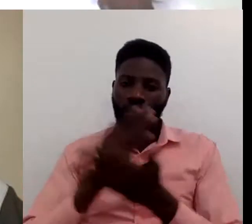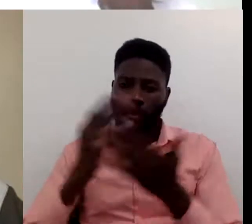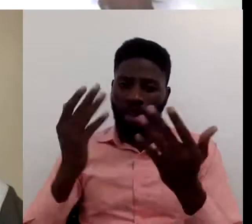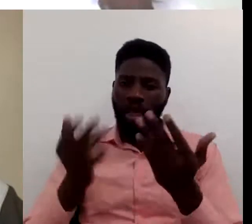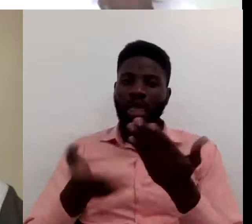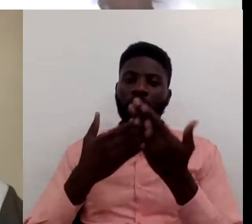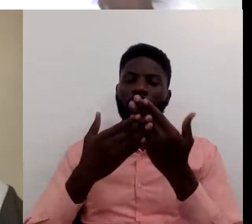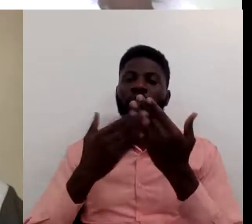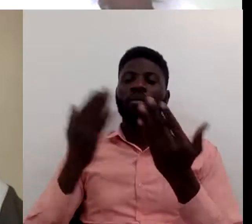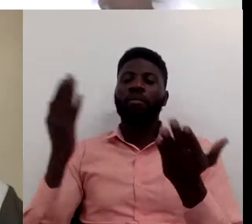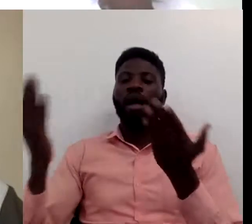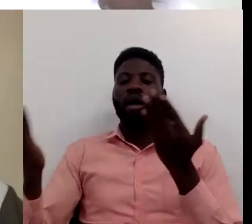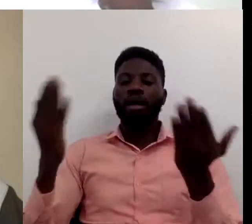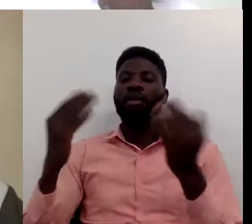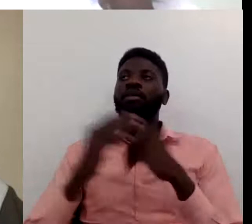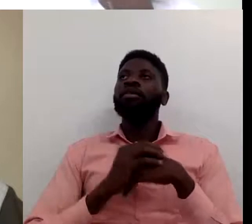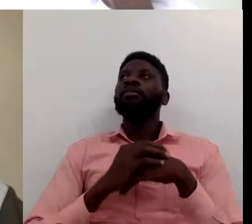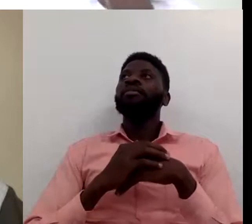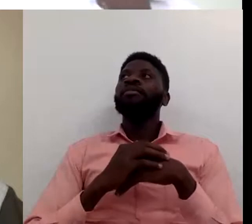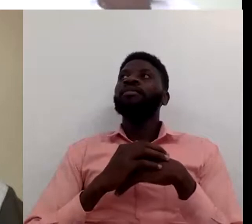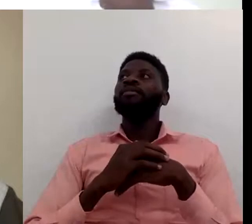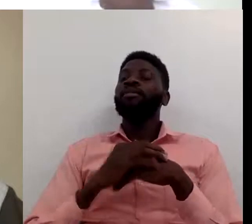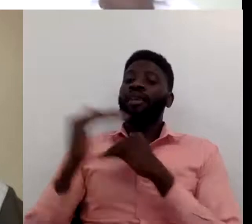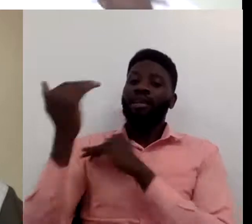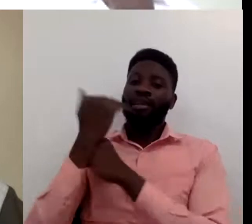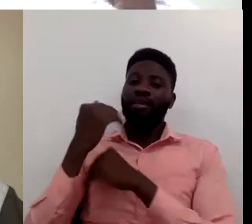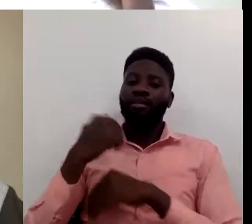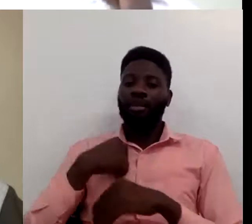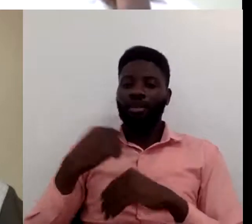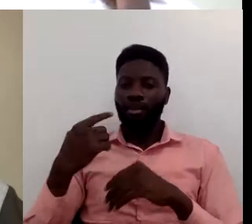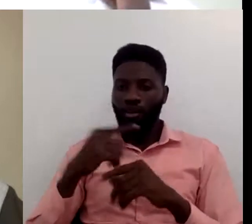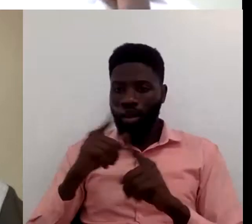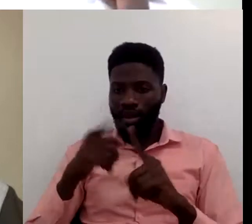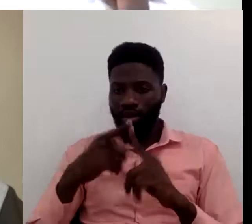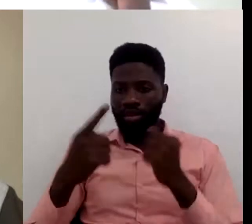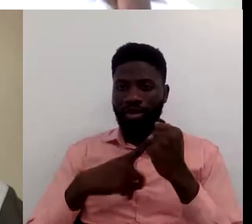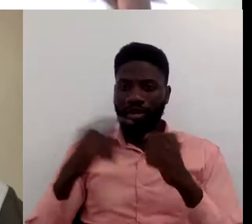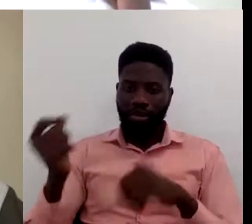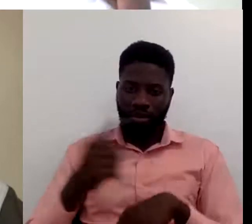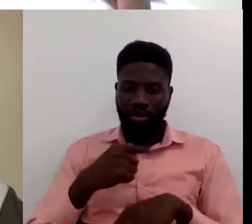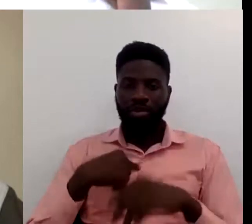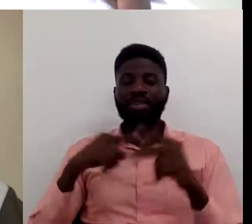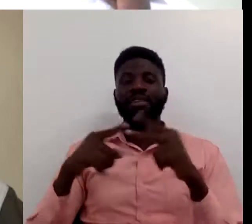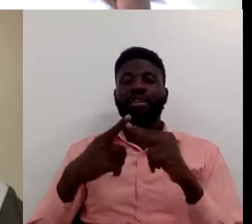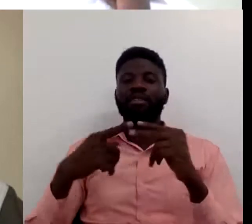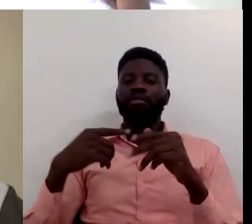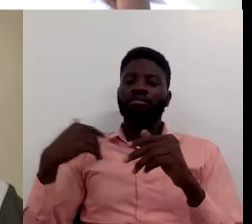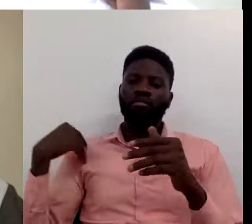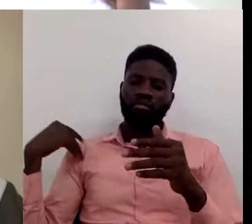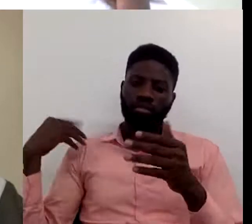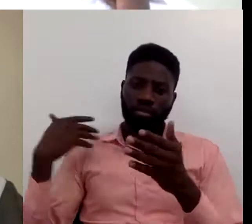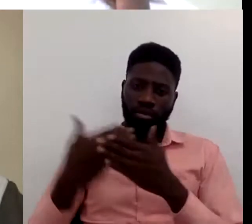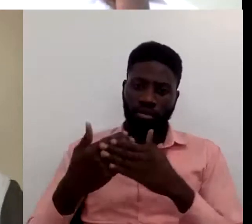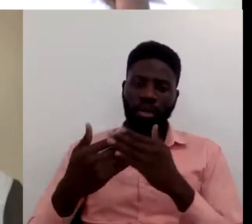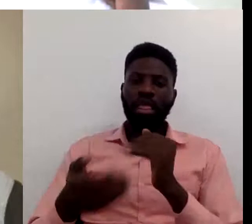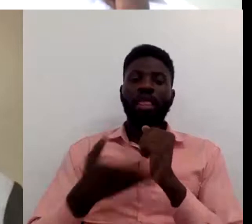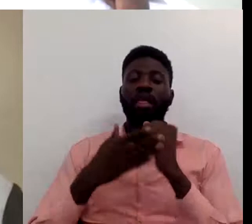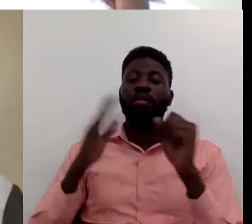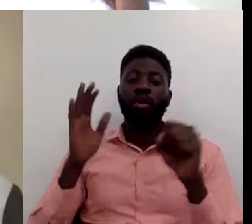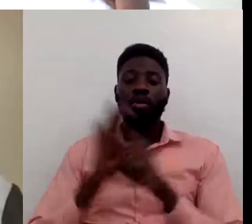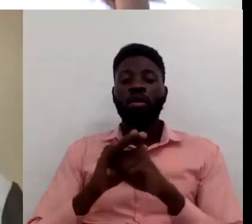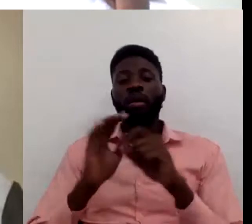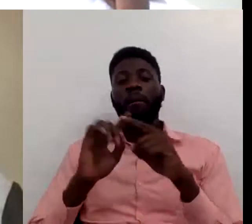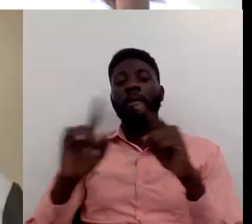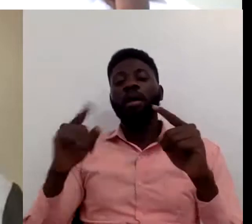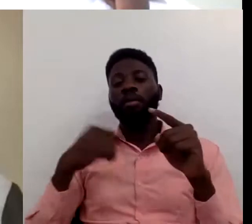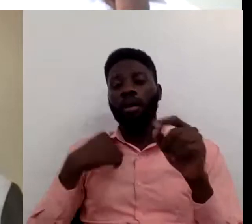in life. And she told me that about 6 months ago, and I've started, and it's been very, very helpful, right? But I want to